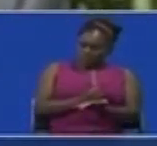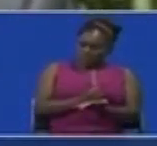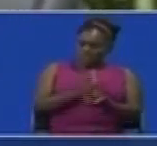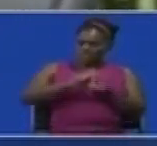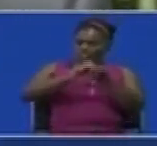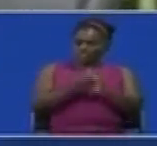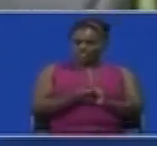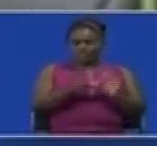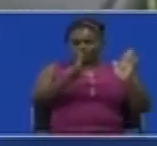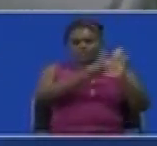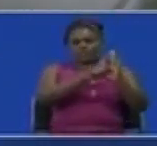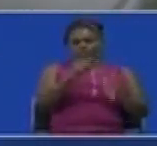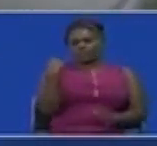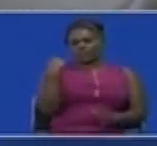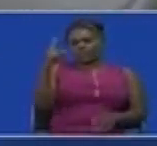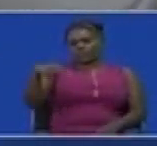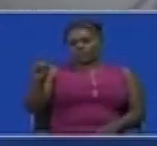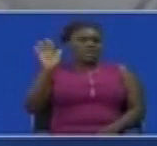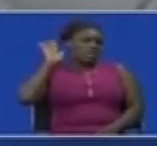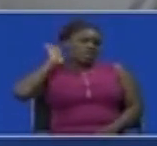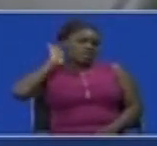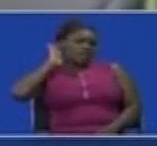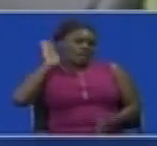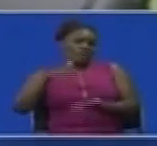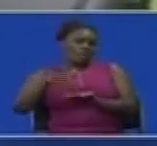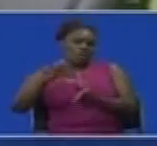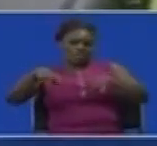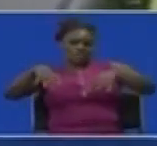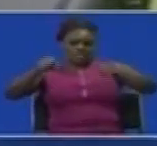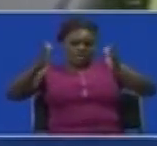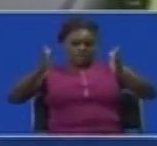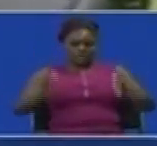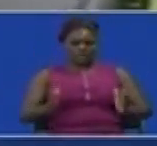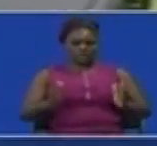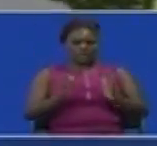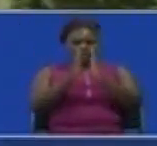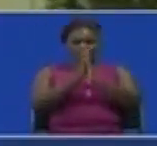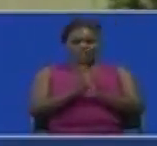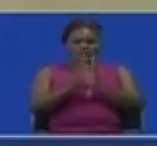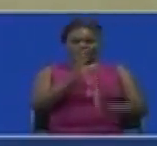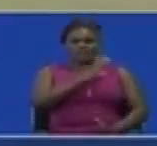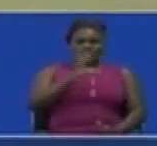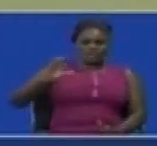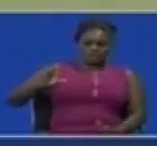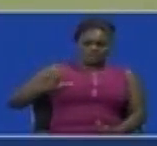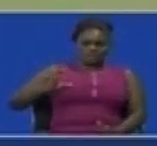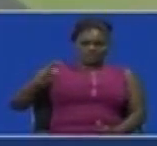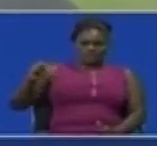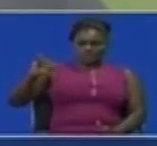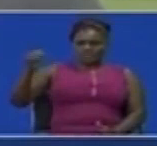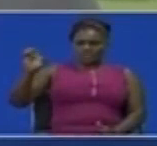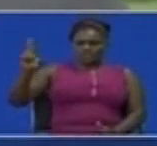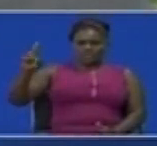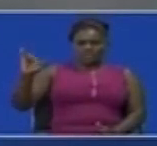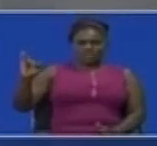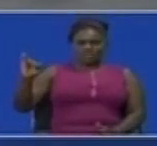Assembly as recently passed. But let's hear more from the chair of the Interfaith Council, Archbishop Jerry